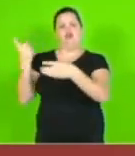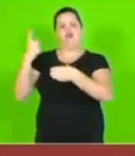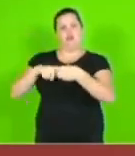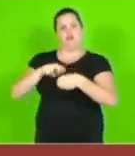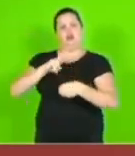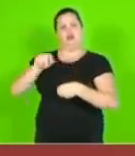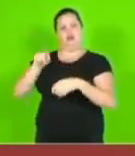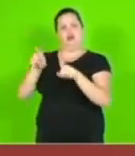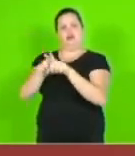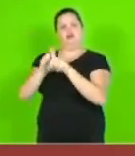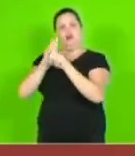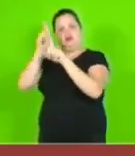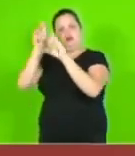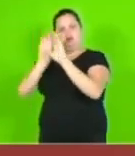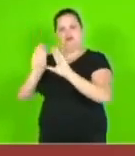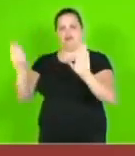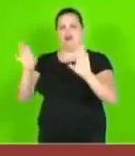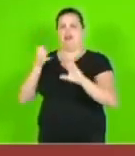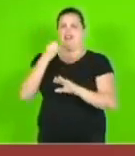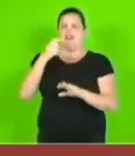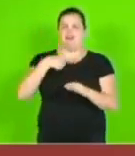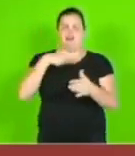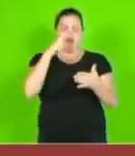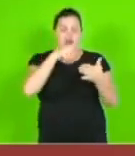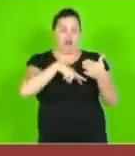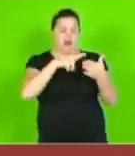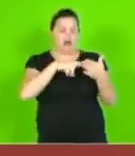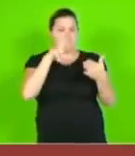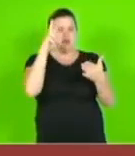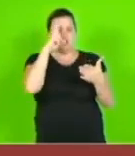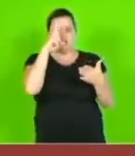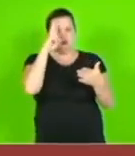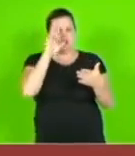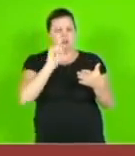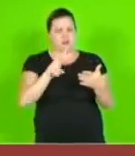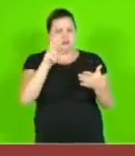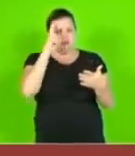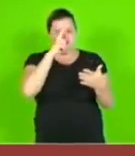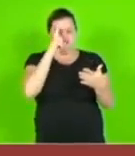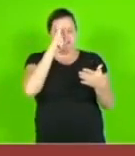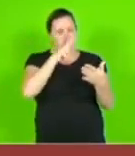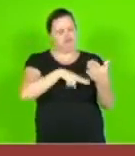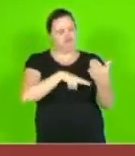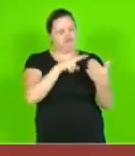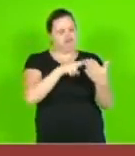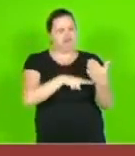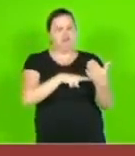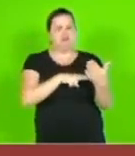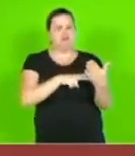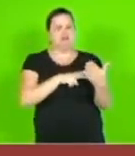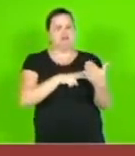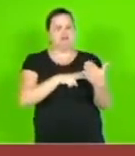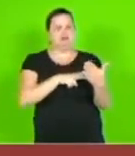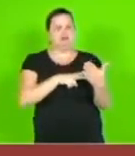stop. So when you pay too much attention to the story,